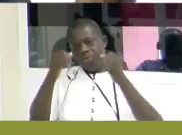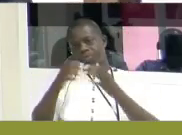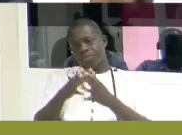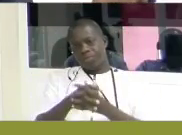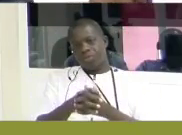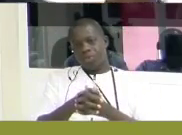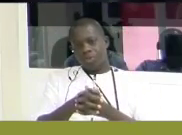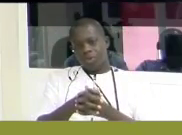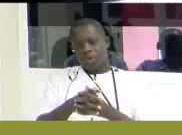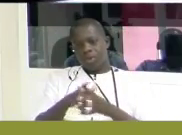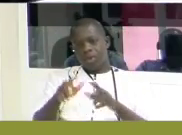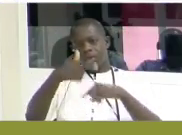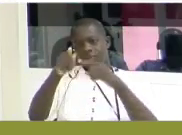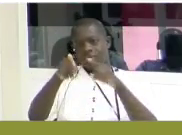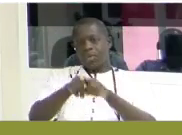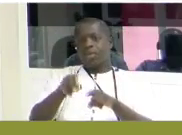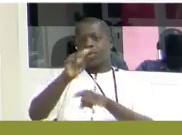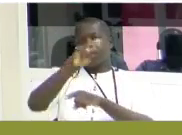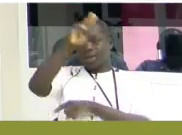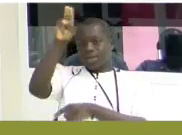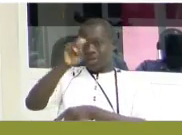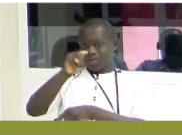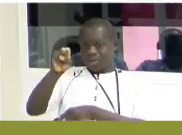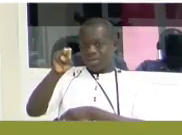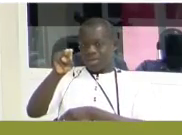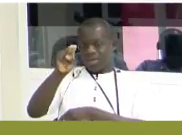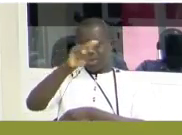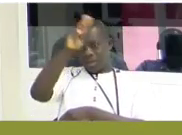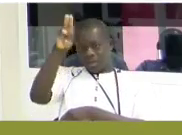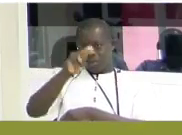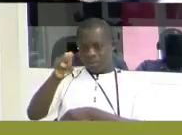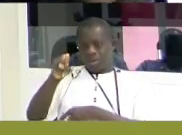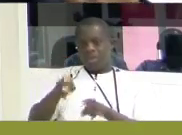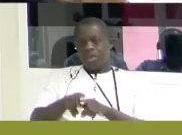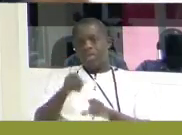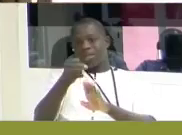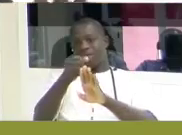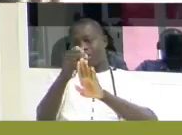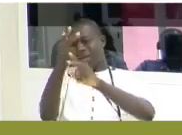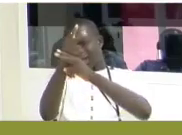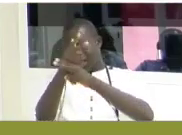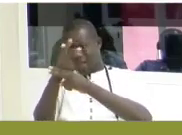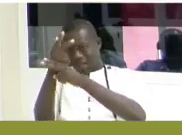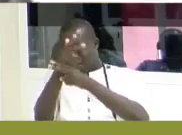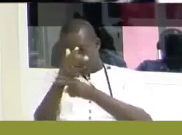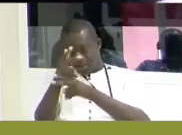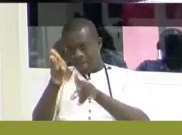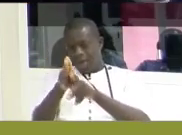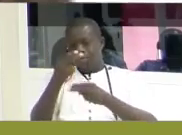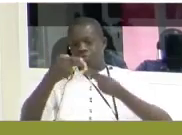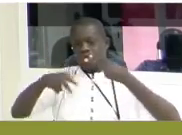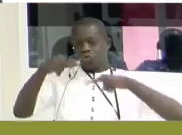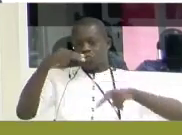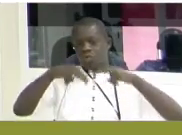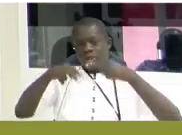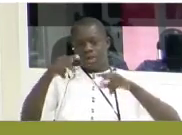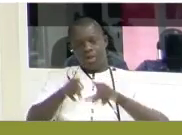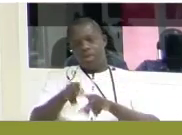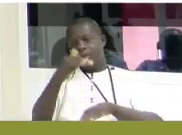Then immediately, then the National Guards, they were on the other side where you have the restaurant, but they did not do anything, they did not interfere. But you have them assembled